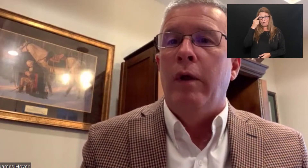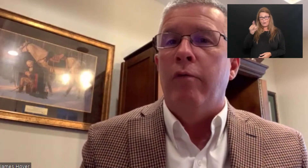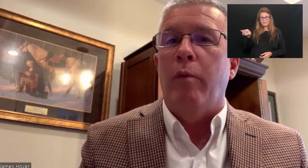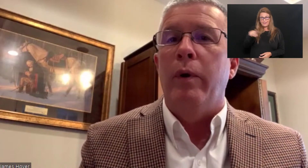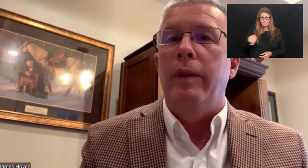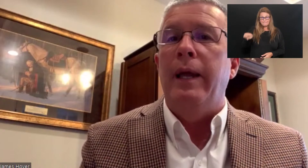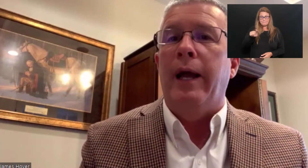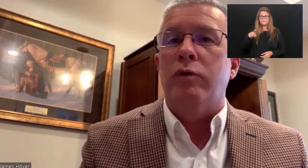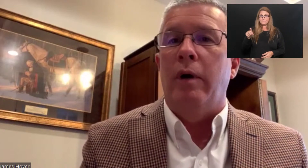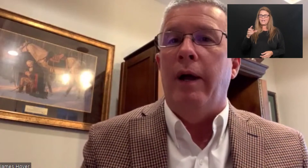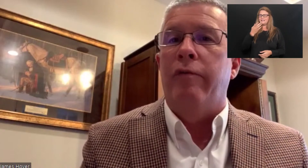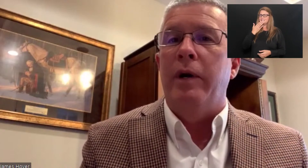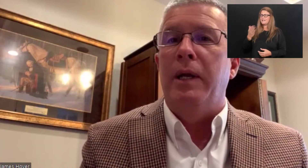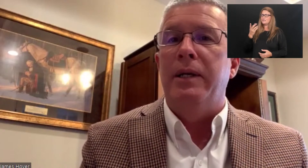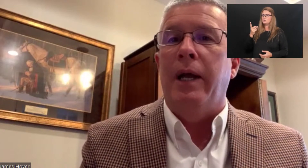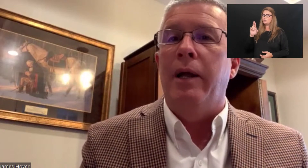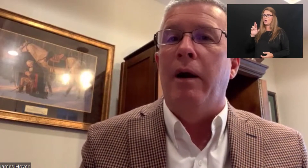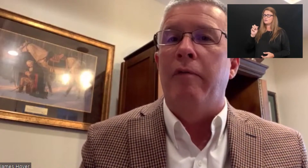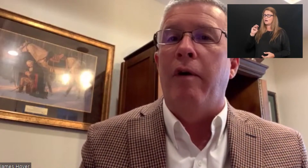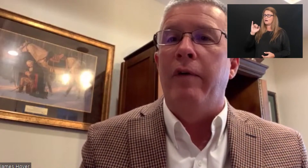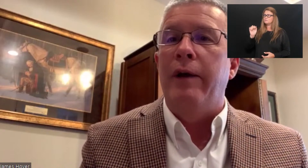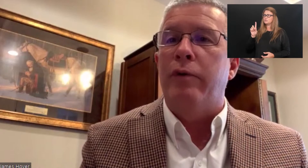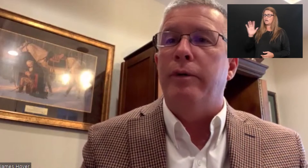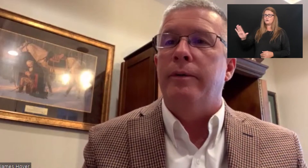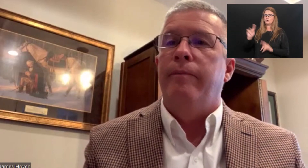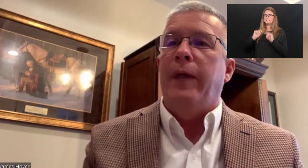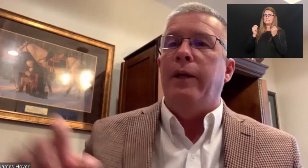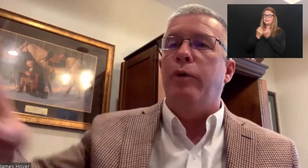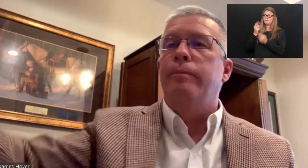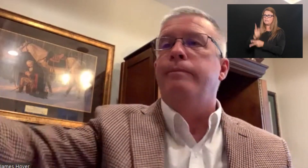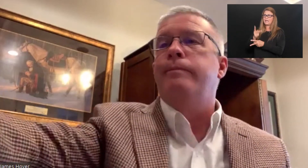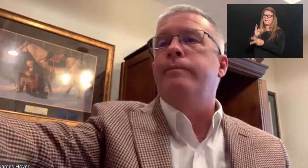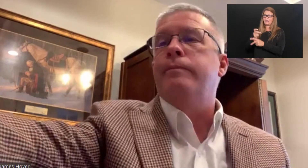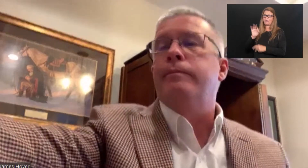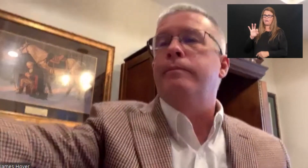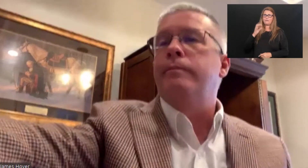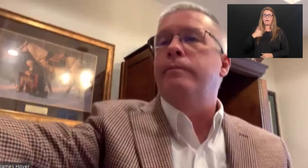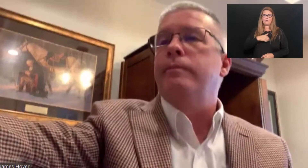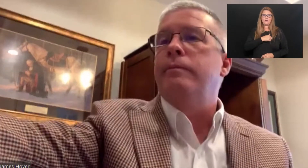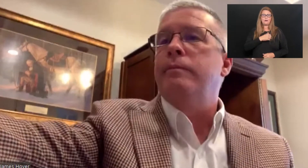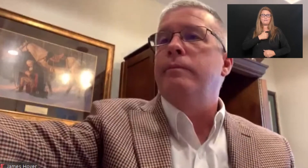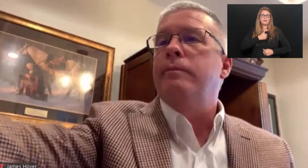for putting the extra effort in to take care of our veterans. Thank you.